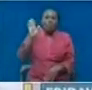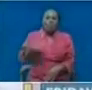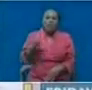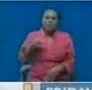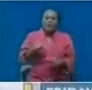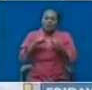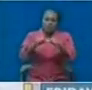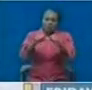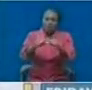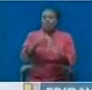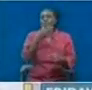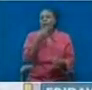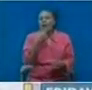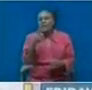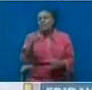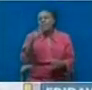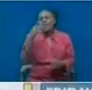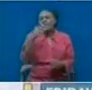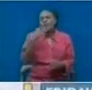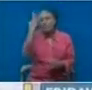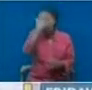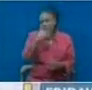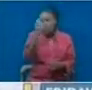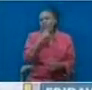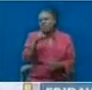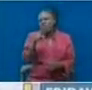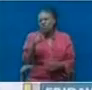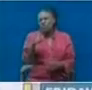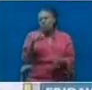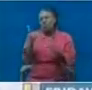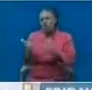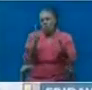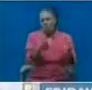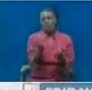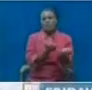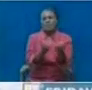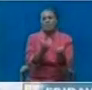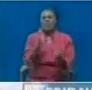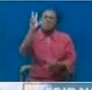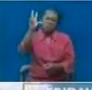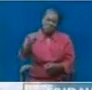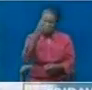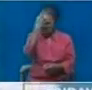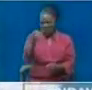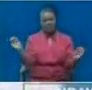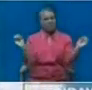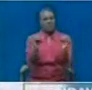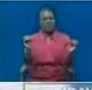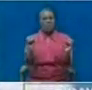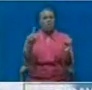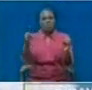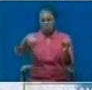constantly talking about you and saying, oh yeah, he's so hot. Does this upset you, or is it part of the business? No, how can it upset me? We are two